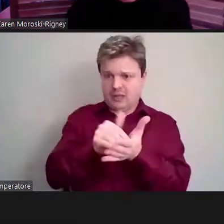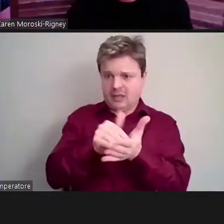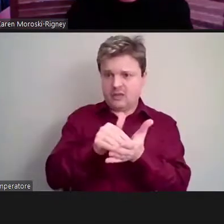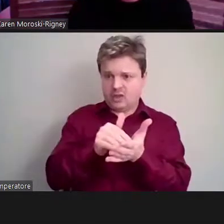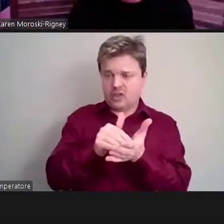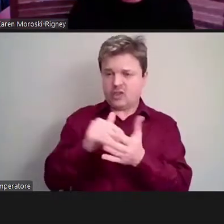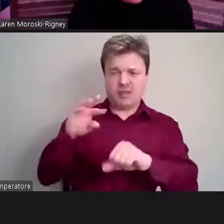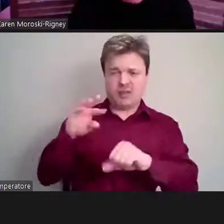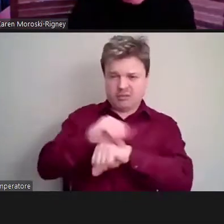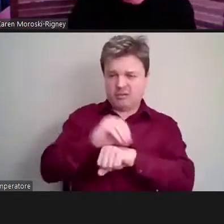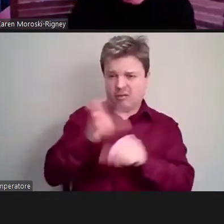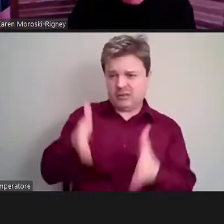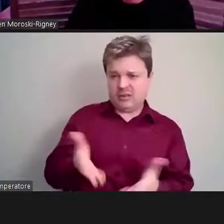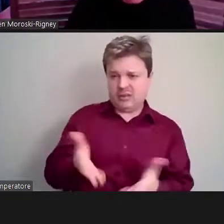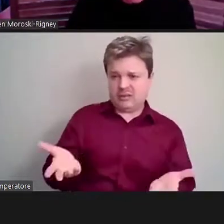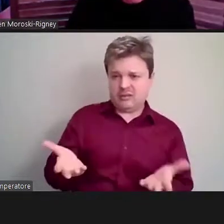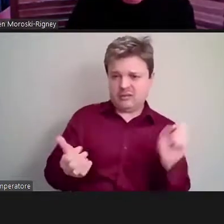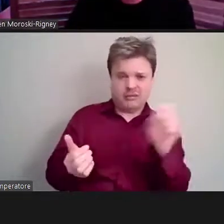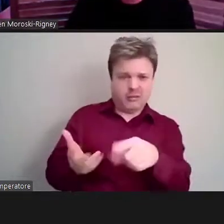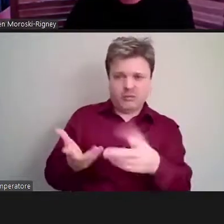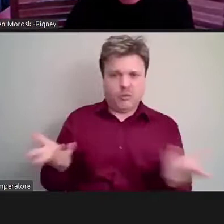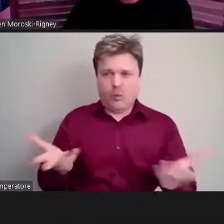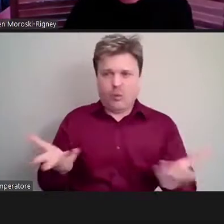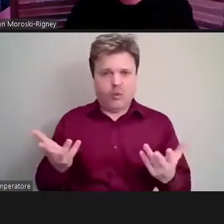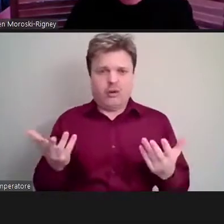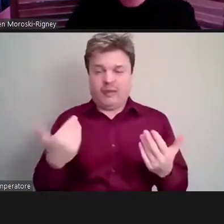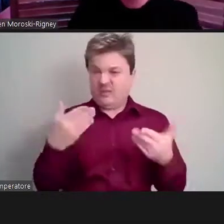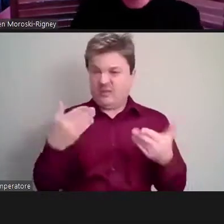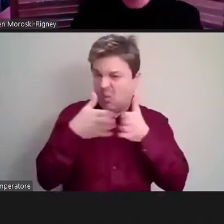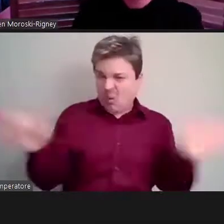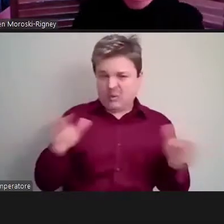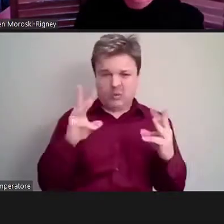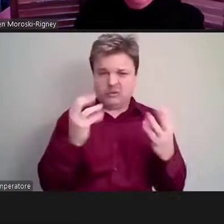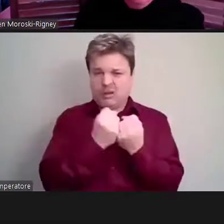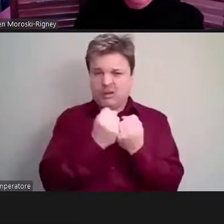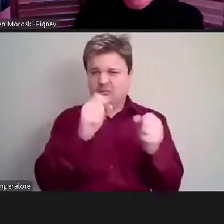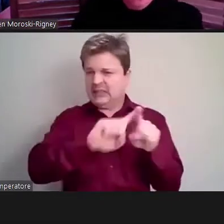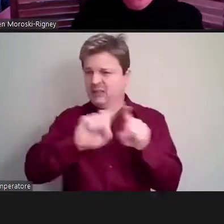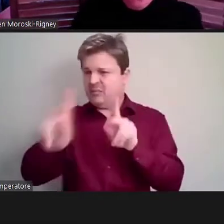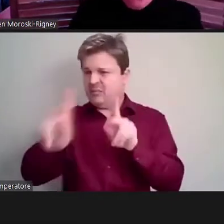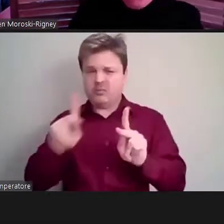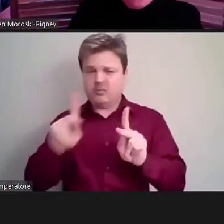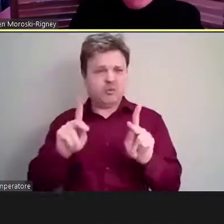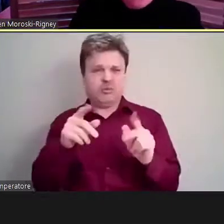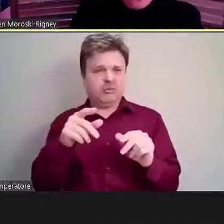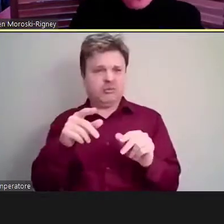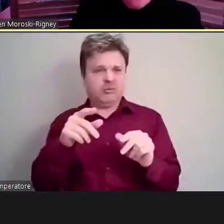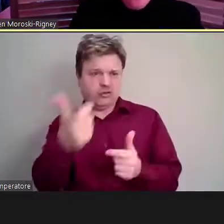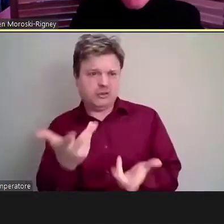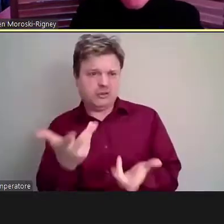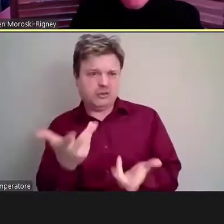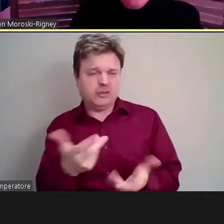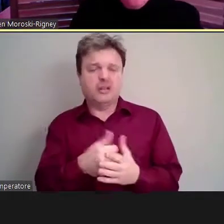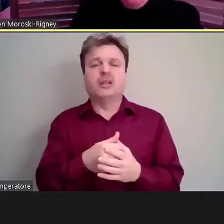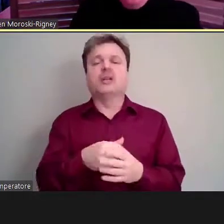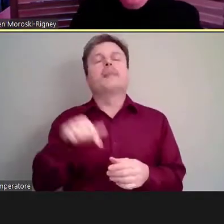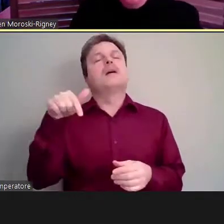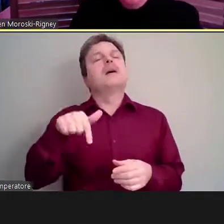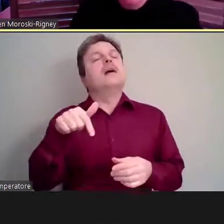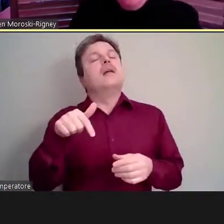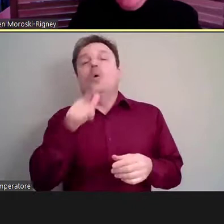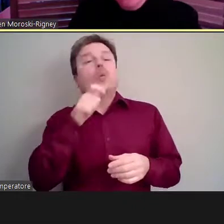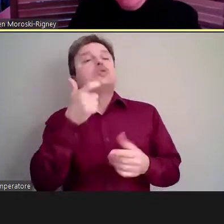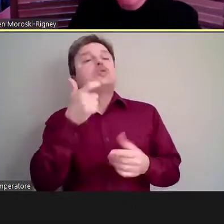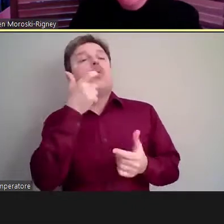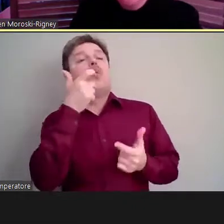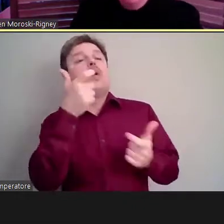consultant, or this is more of an open workshop with different people in the audience? So this audience is comprised